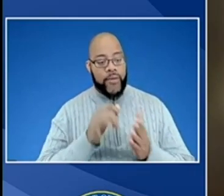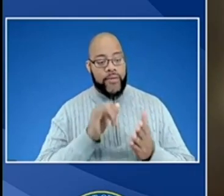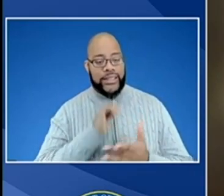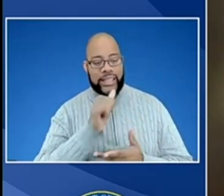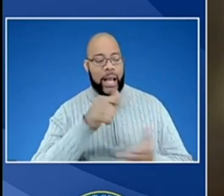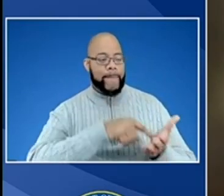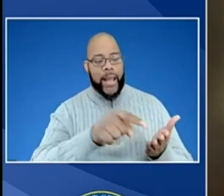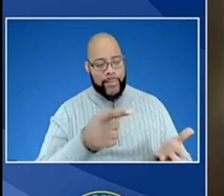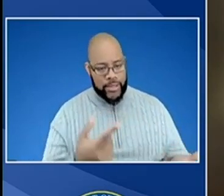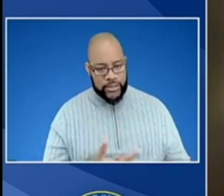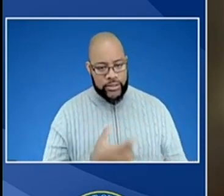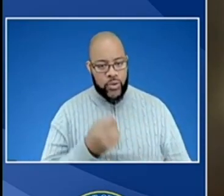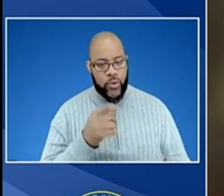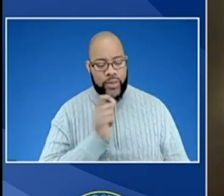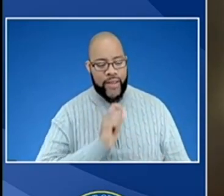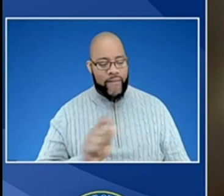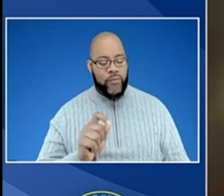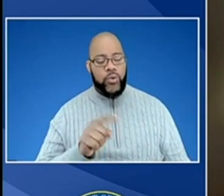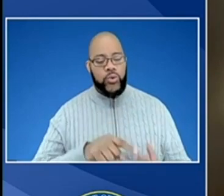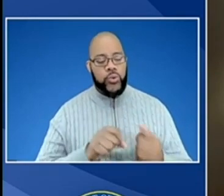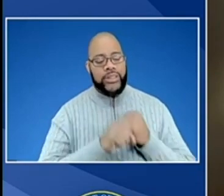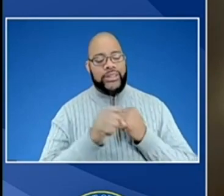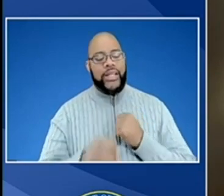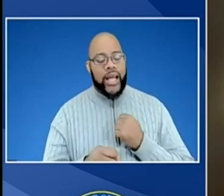repayment. And so therefore to extend,